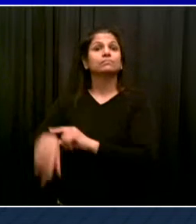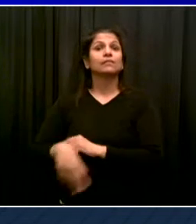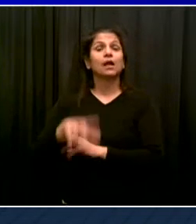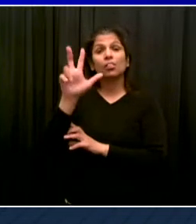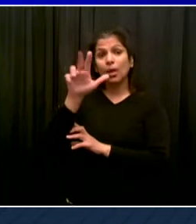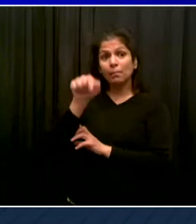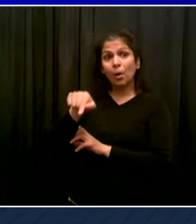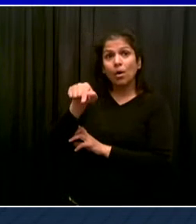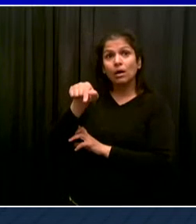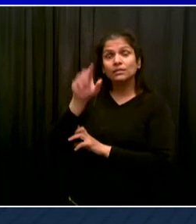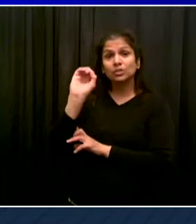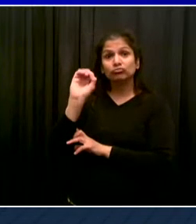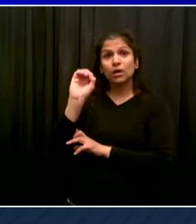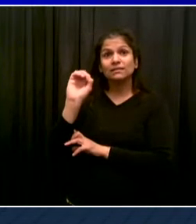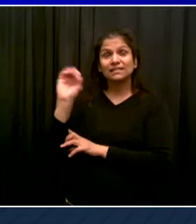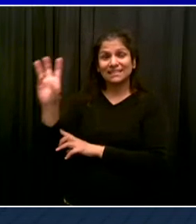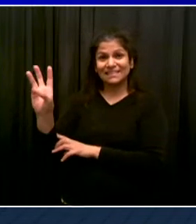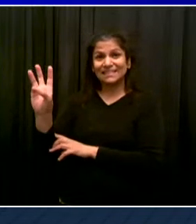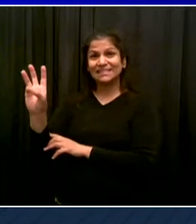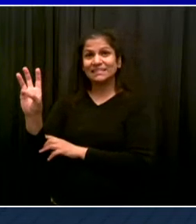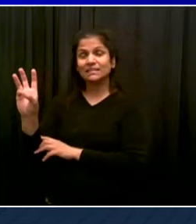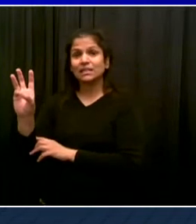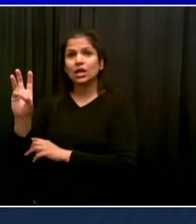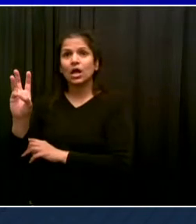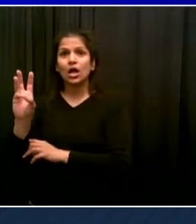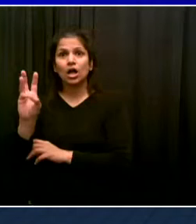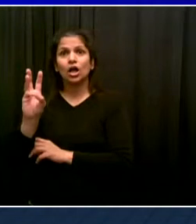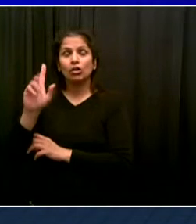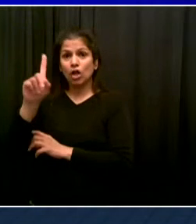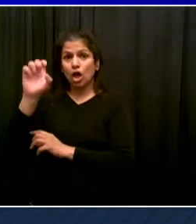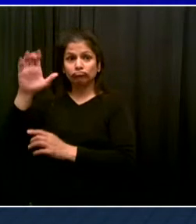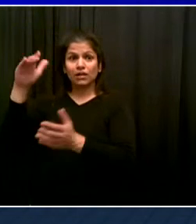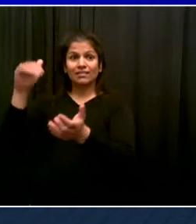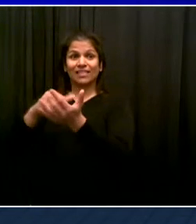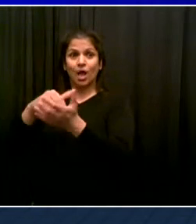there. Number two, new reported cases on a 7-day average. Today's report,